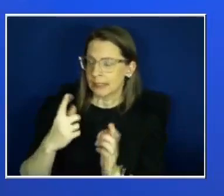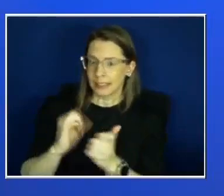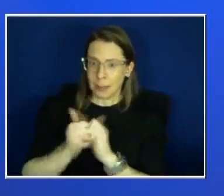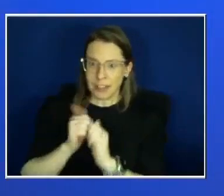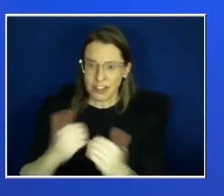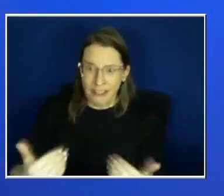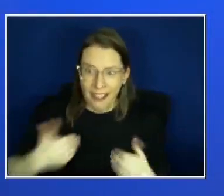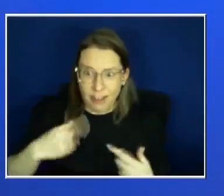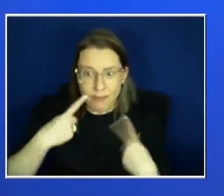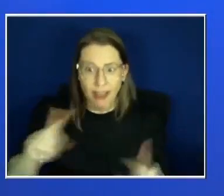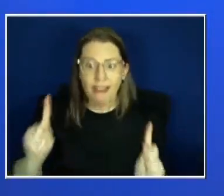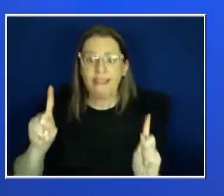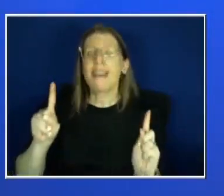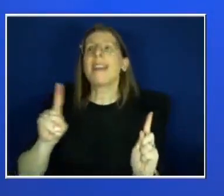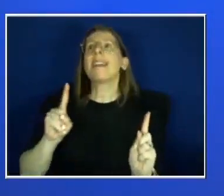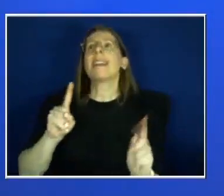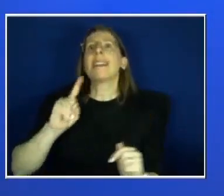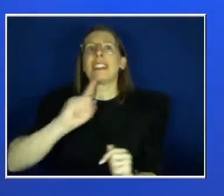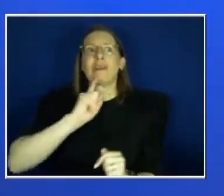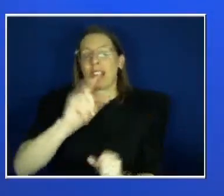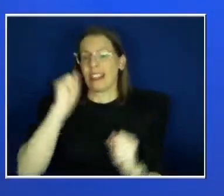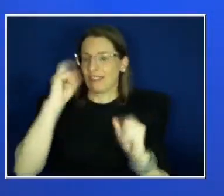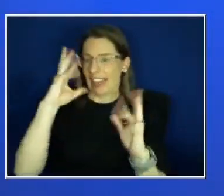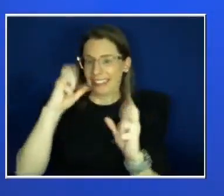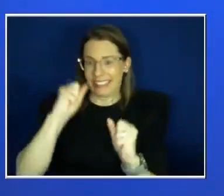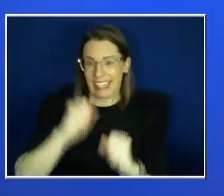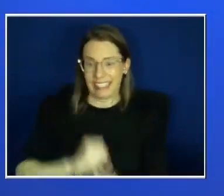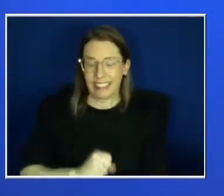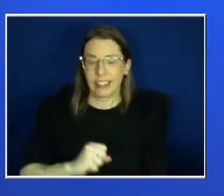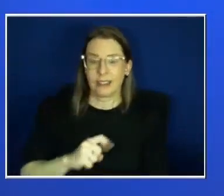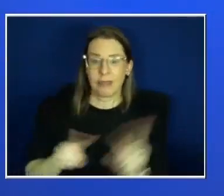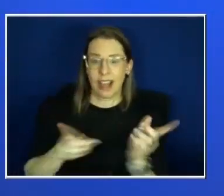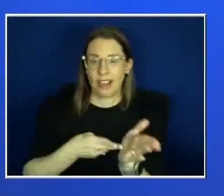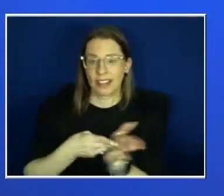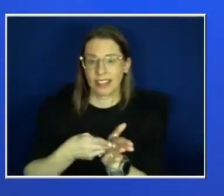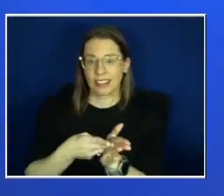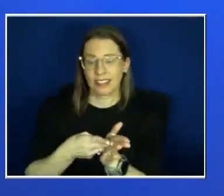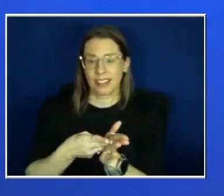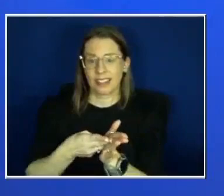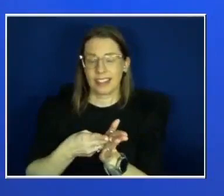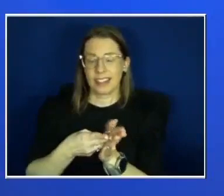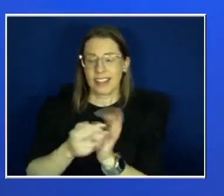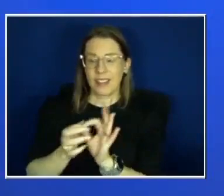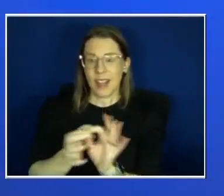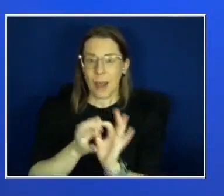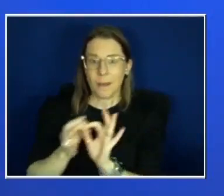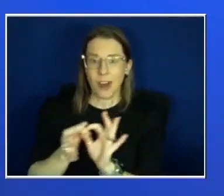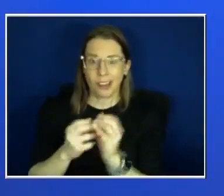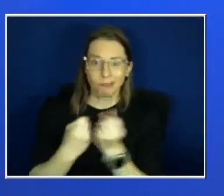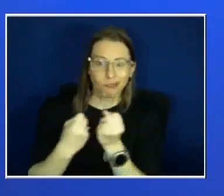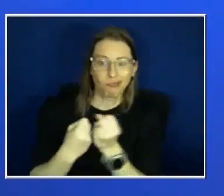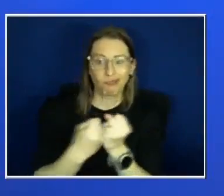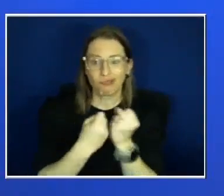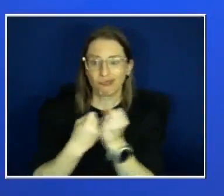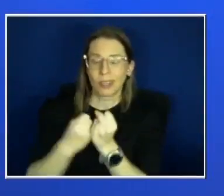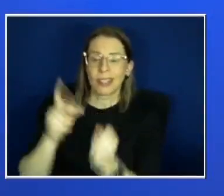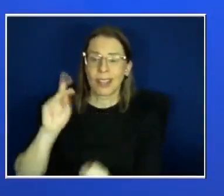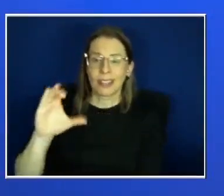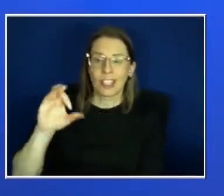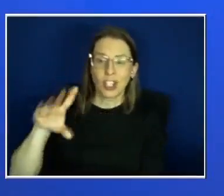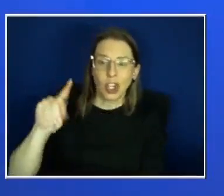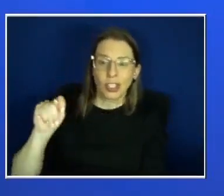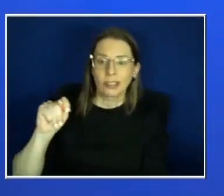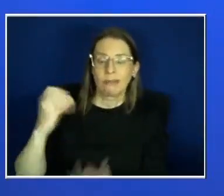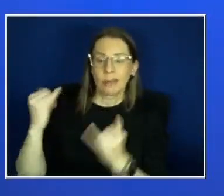And it's really fascinating. But to be honest, the camaraderie among the KC Current players is just fantastic, and